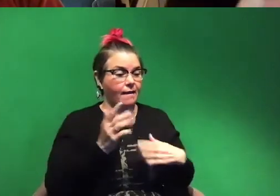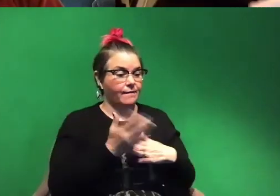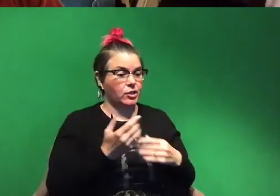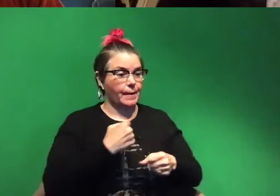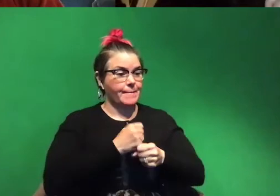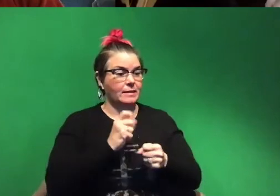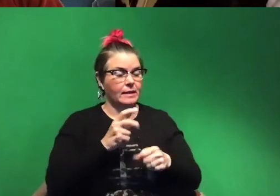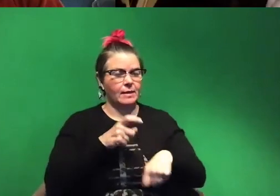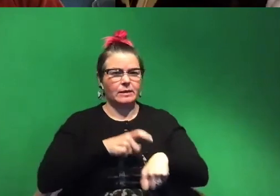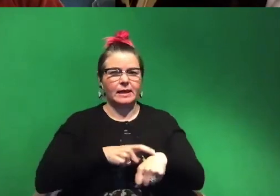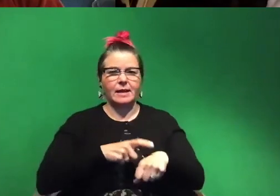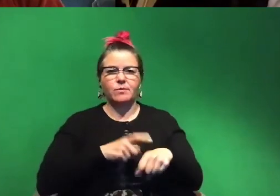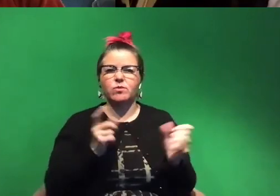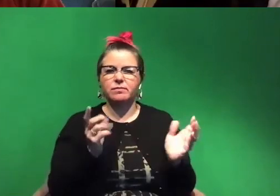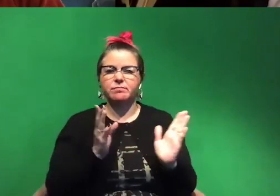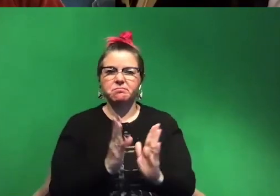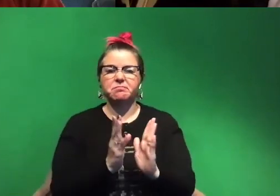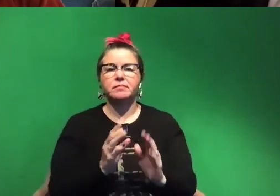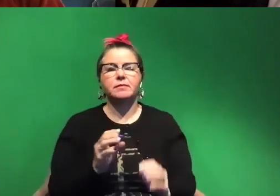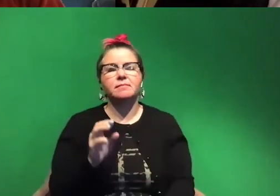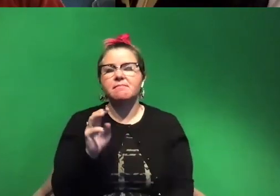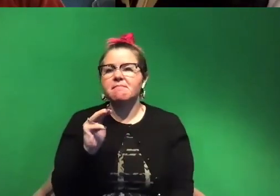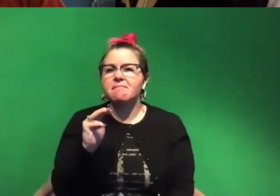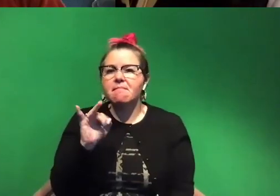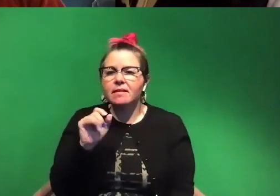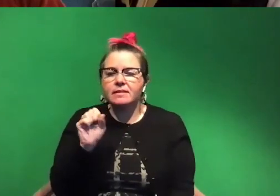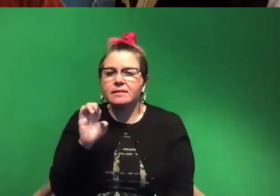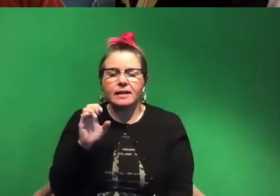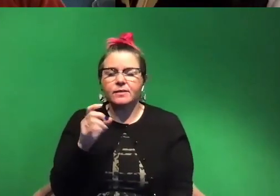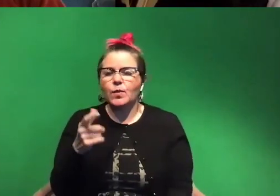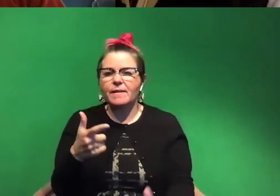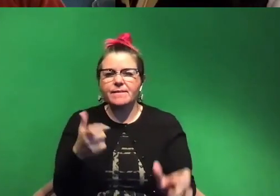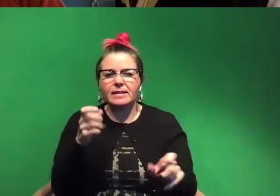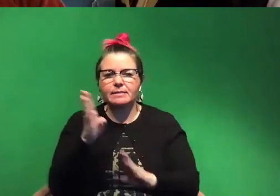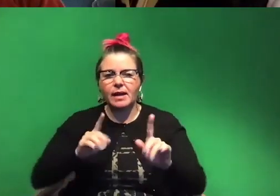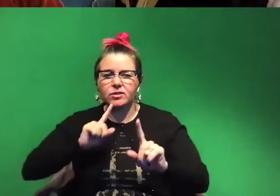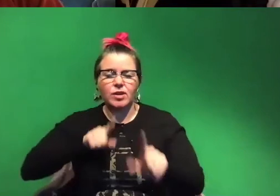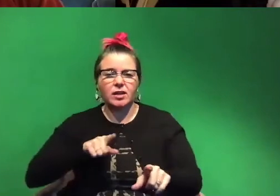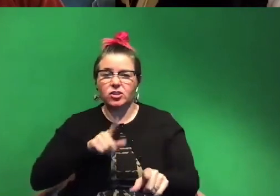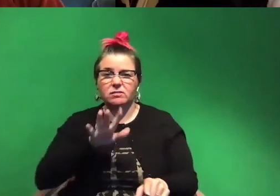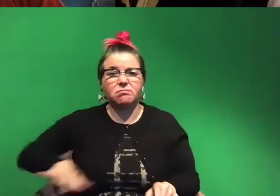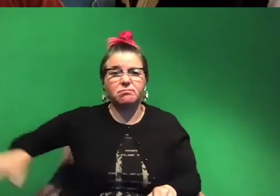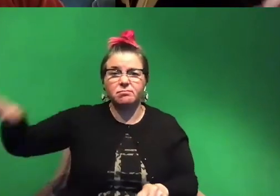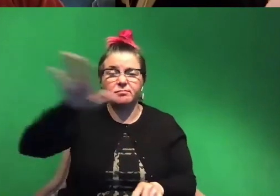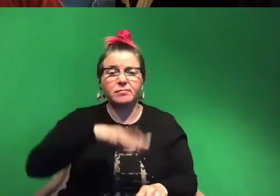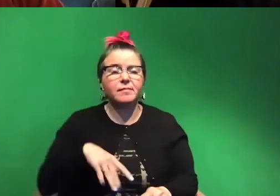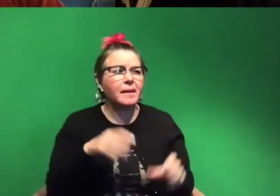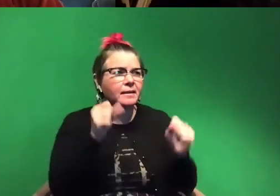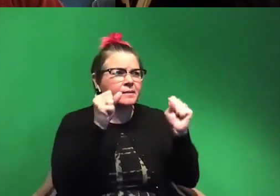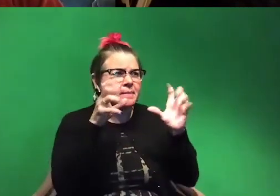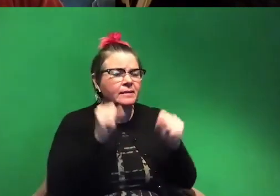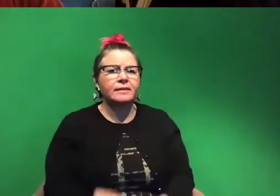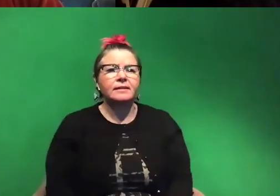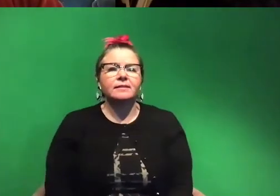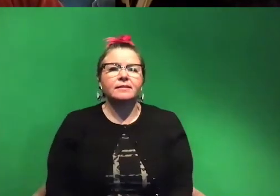the lag there? Like milliseconds. It's one of the fastest biological reactions out there. That's Um, amazing. yeah, so